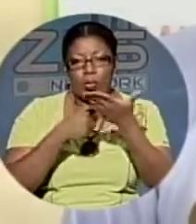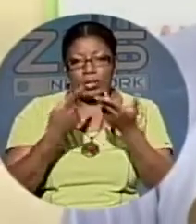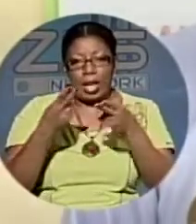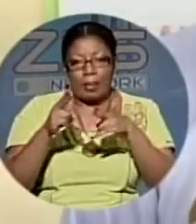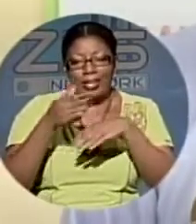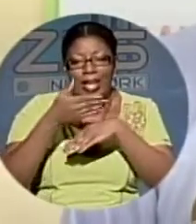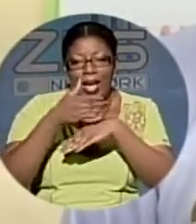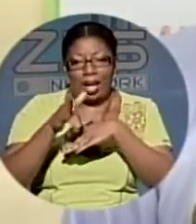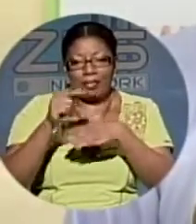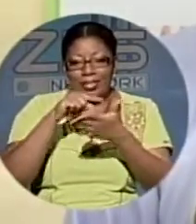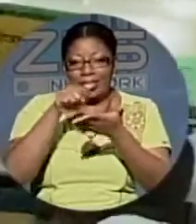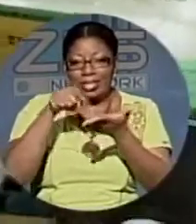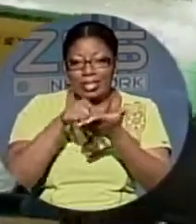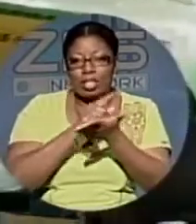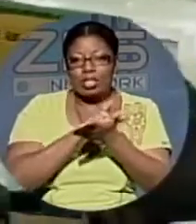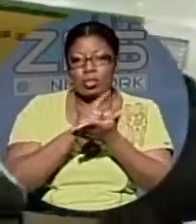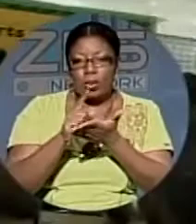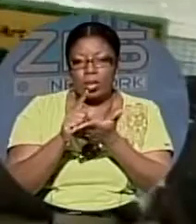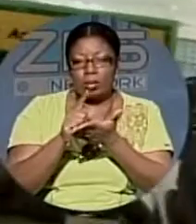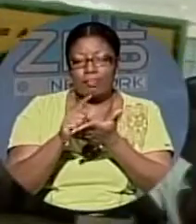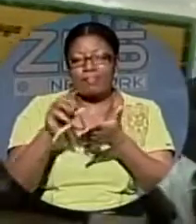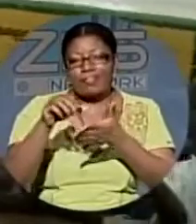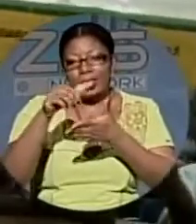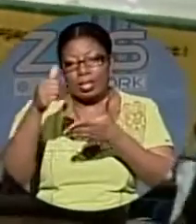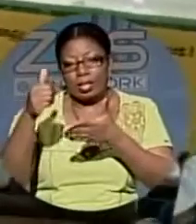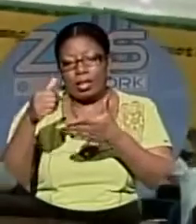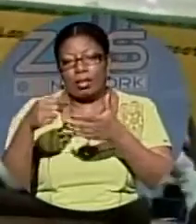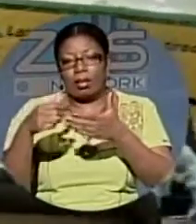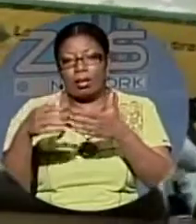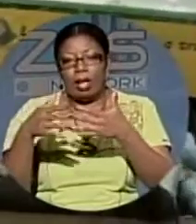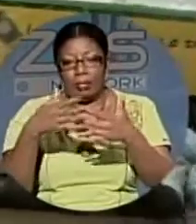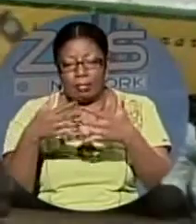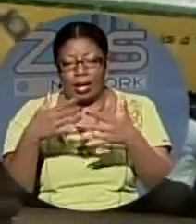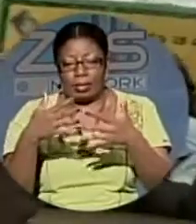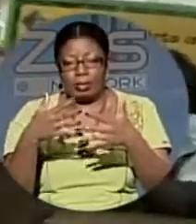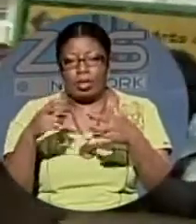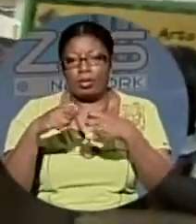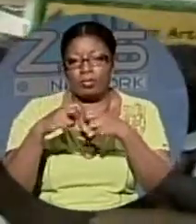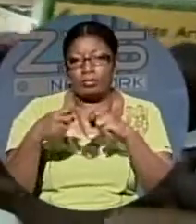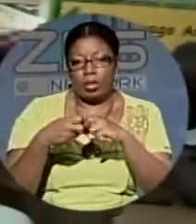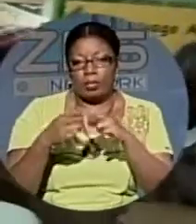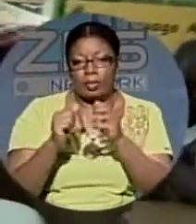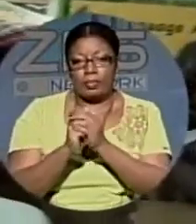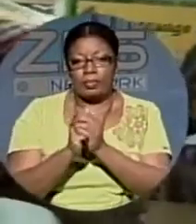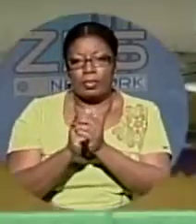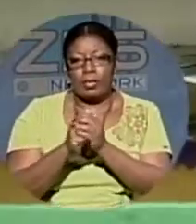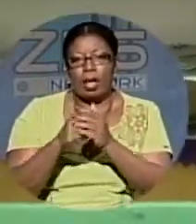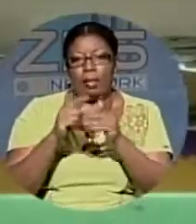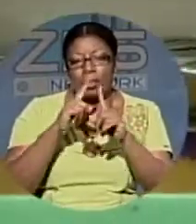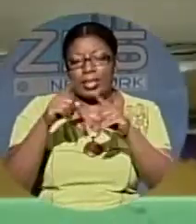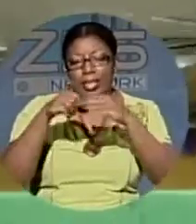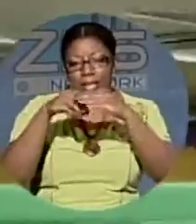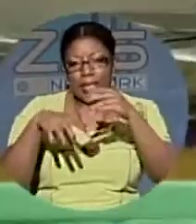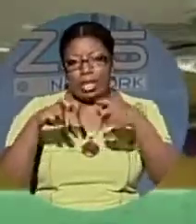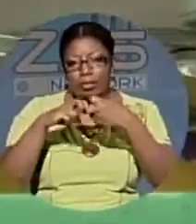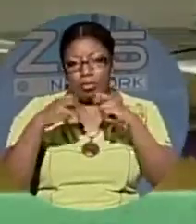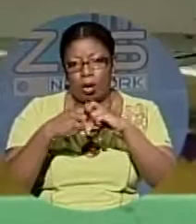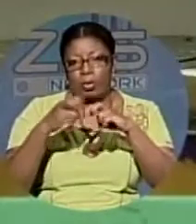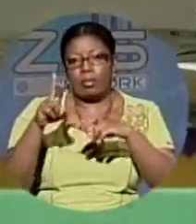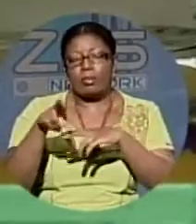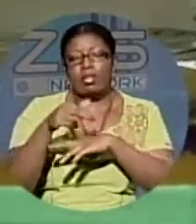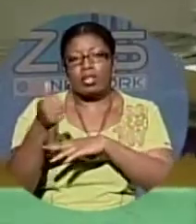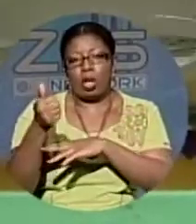week will be another matter. With the problem of the mold already reportedly solved, Burrows says there remains